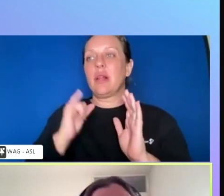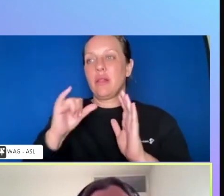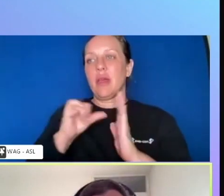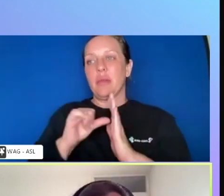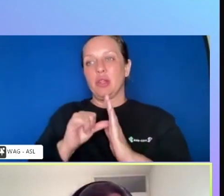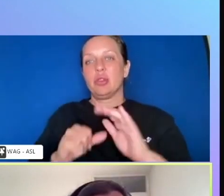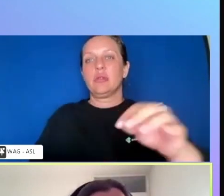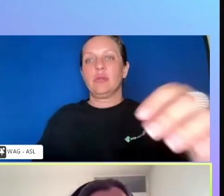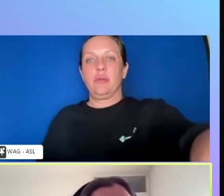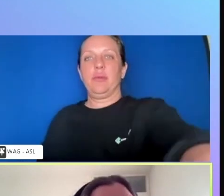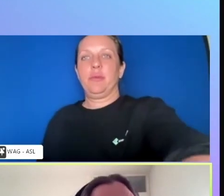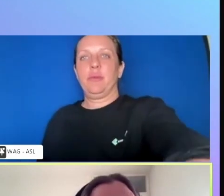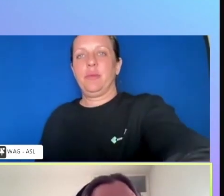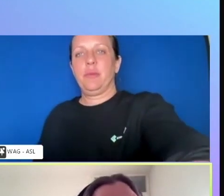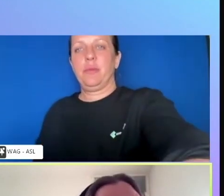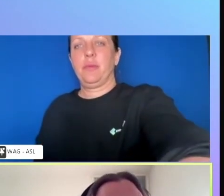pages.